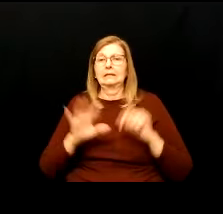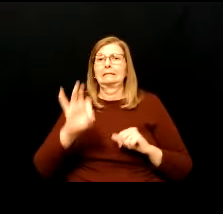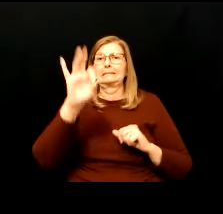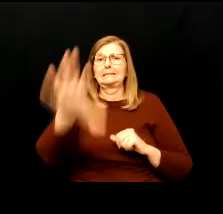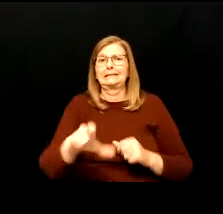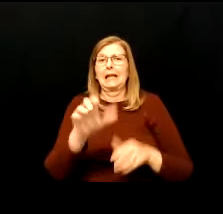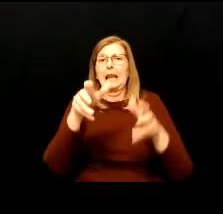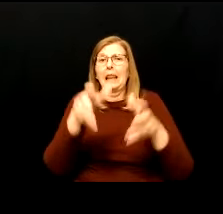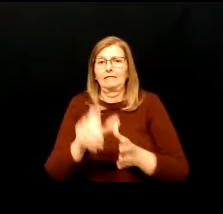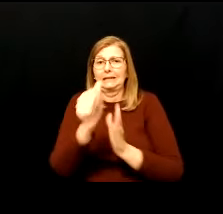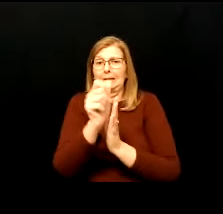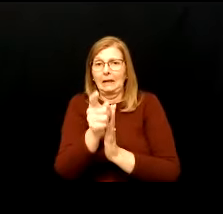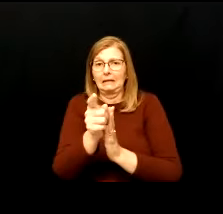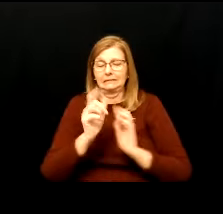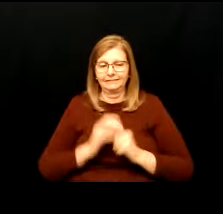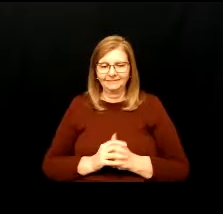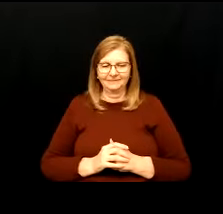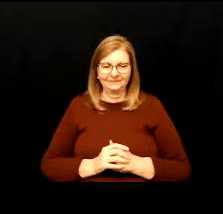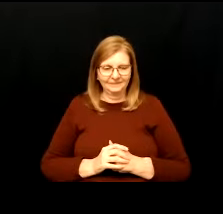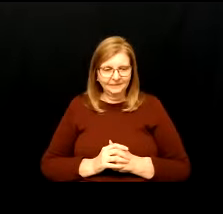10 minutes, okay? Okay.